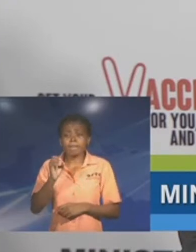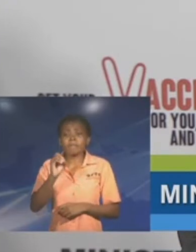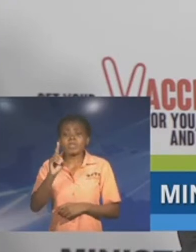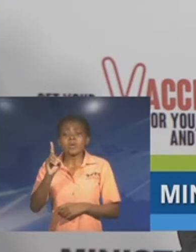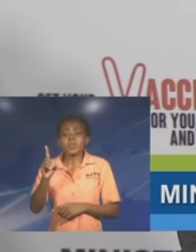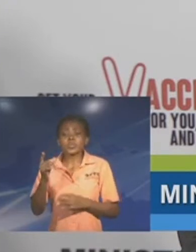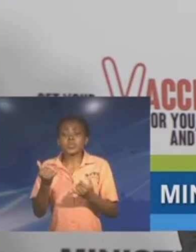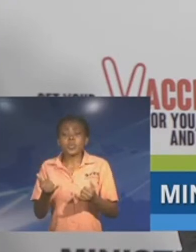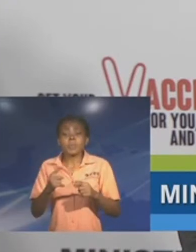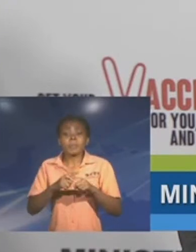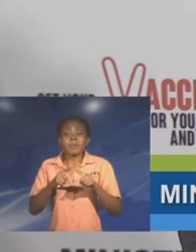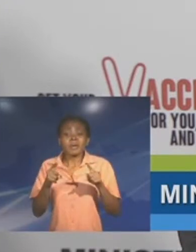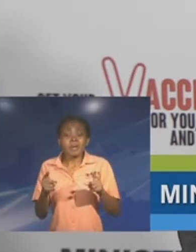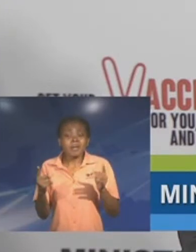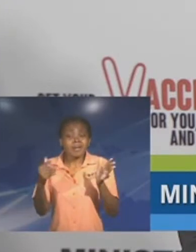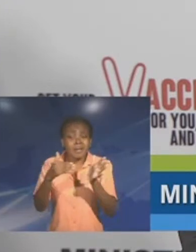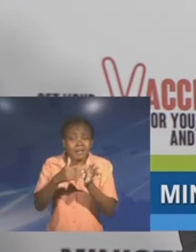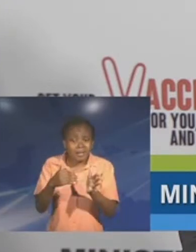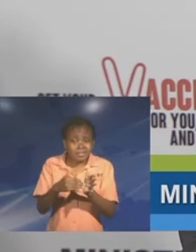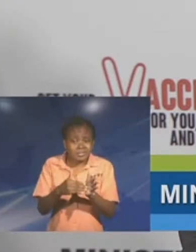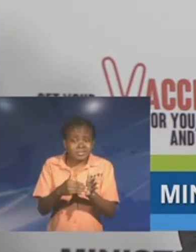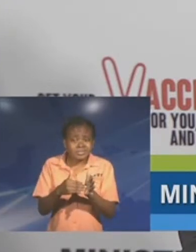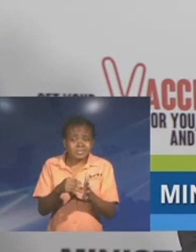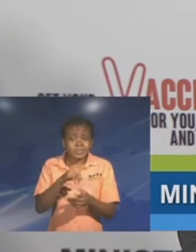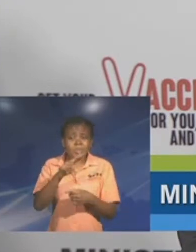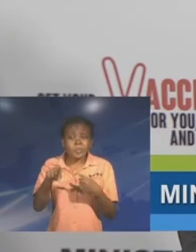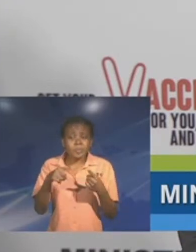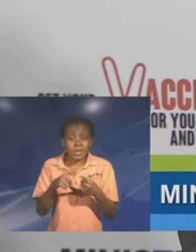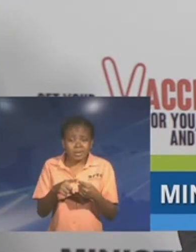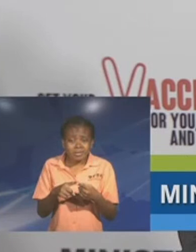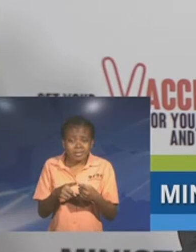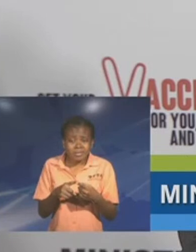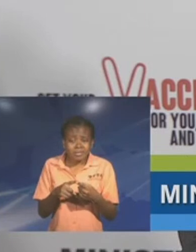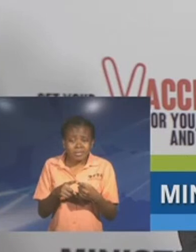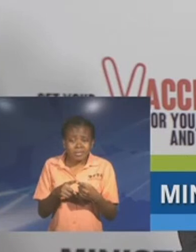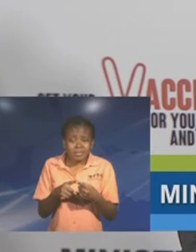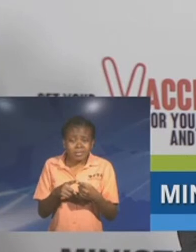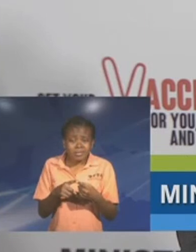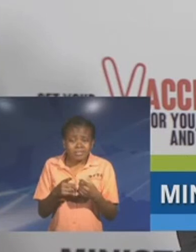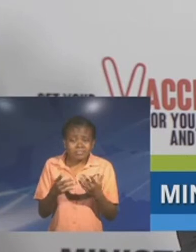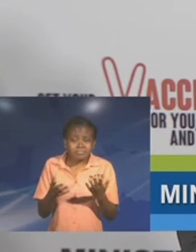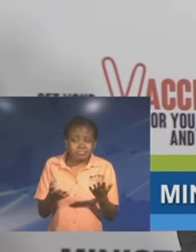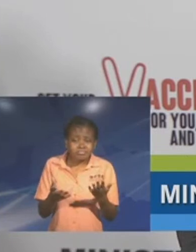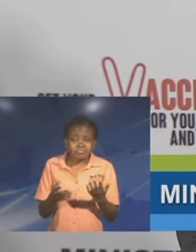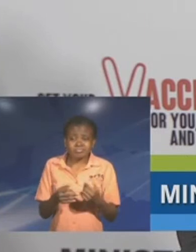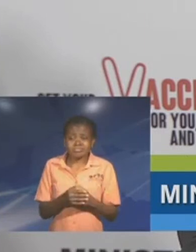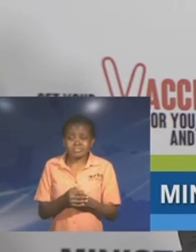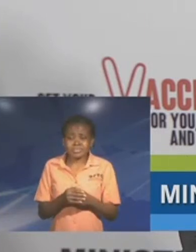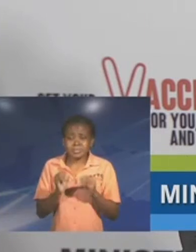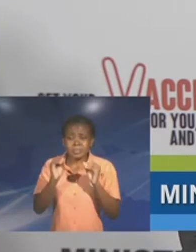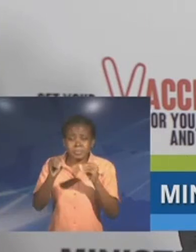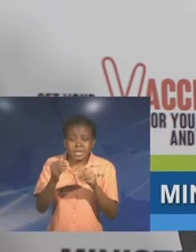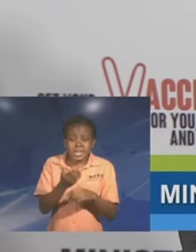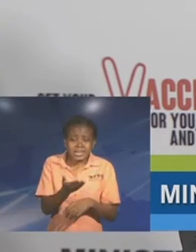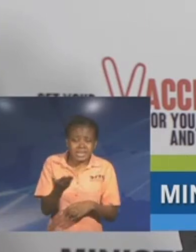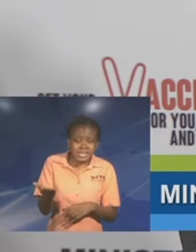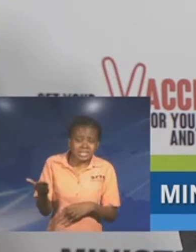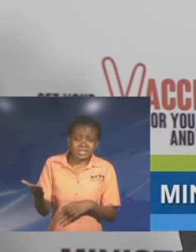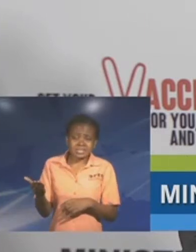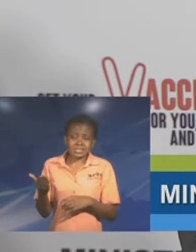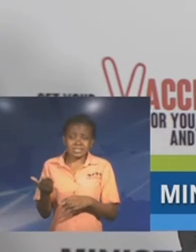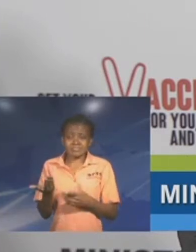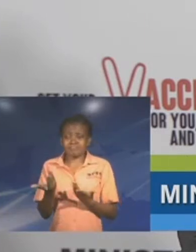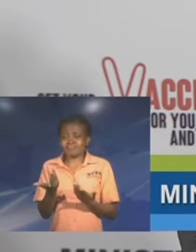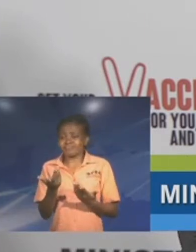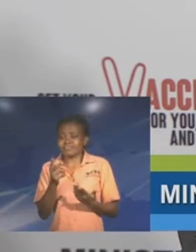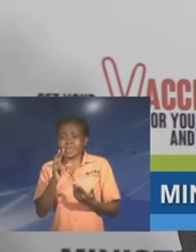But again, when we apply a lot of pressure on a particular virus, it changes in the way it behaves. So over the last 2.5 years, the world would have been